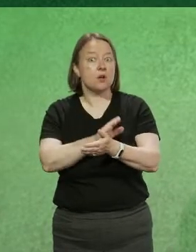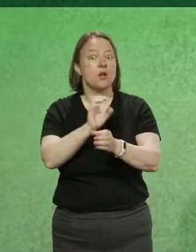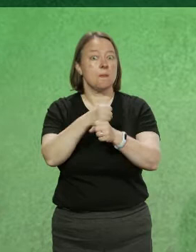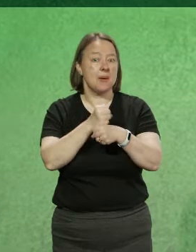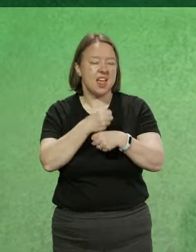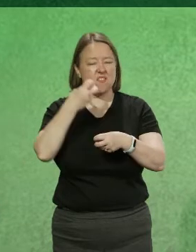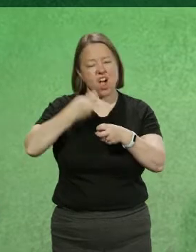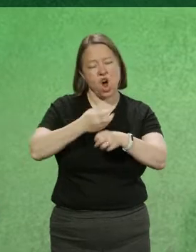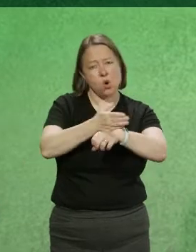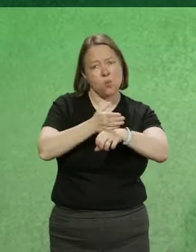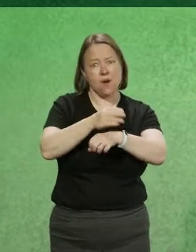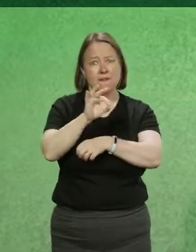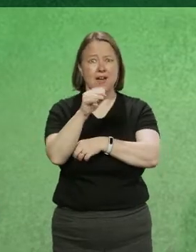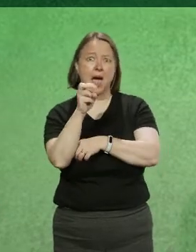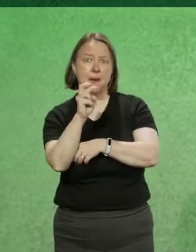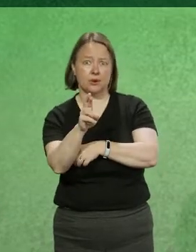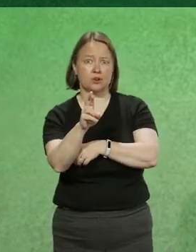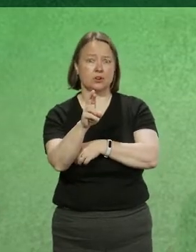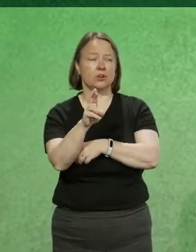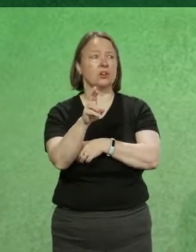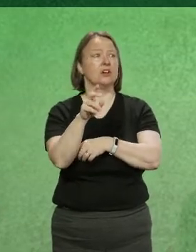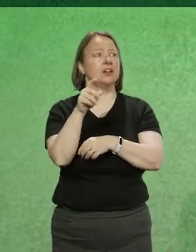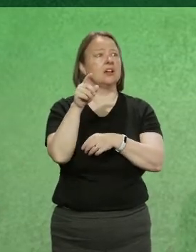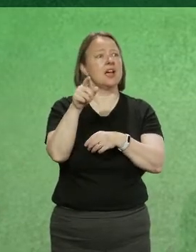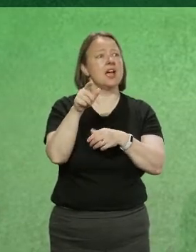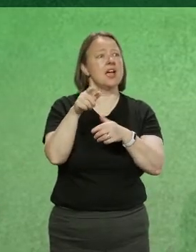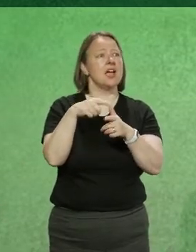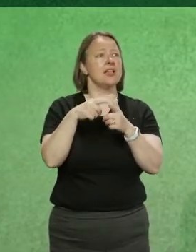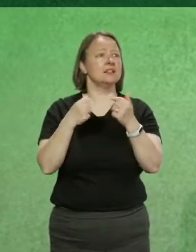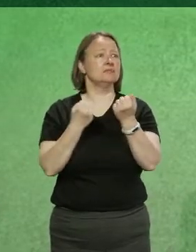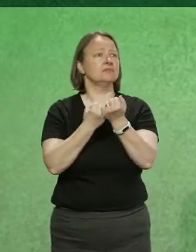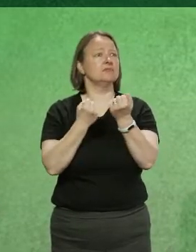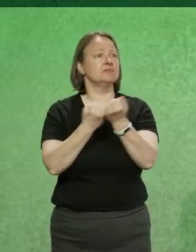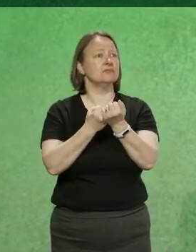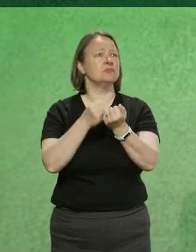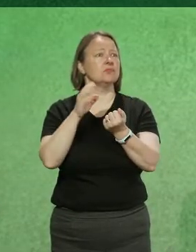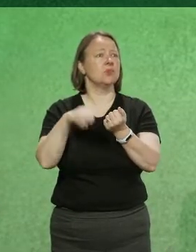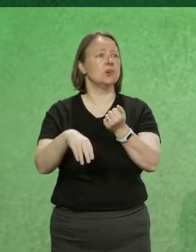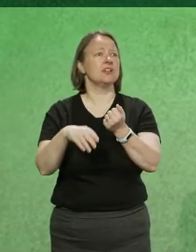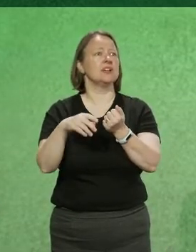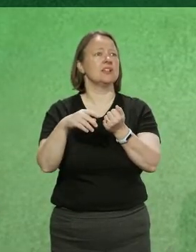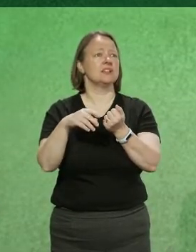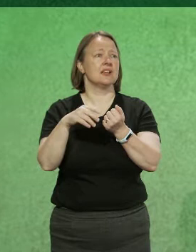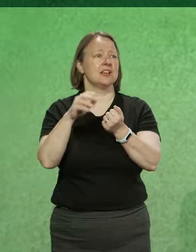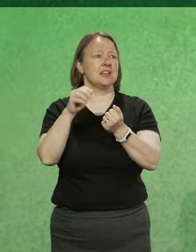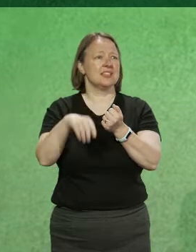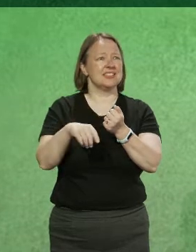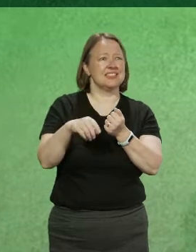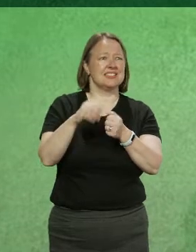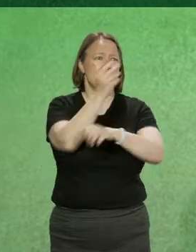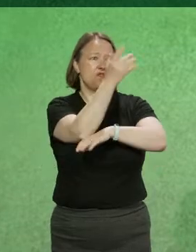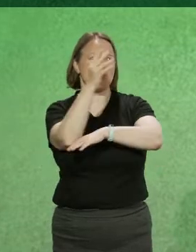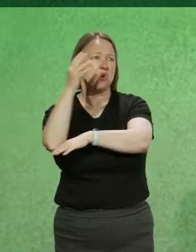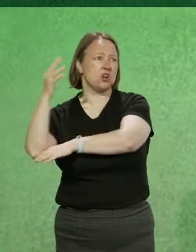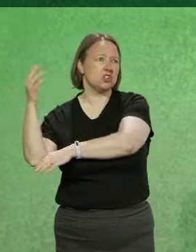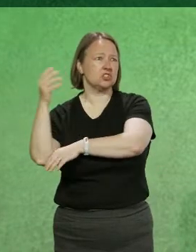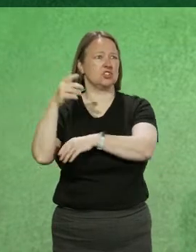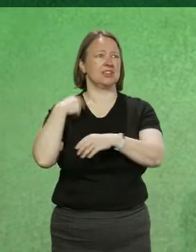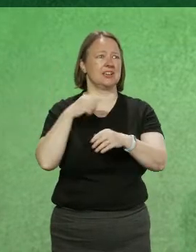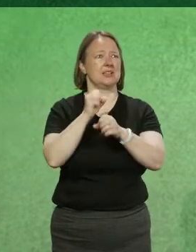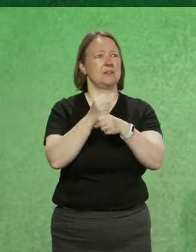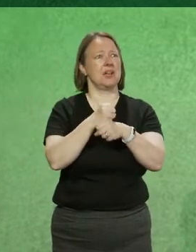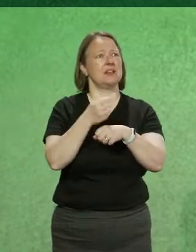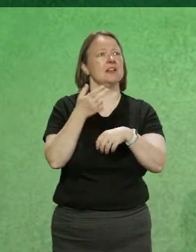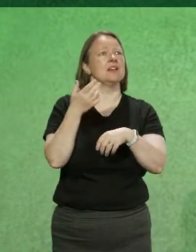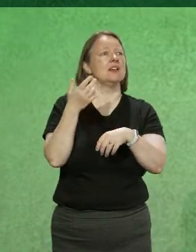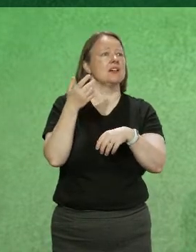fiber mixture. It is certified by the Forestry Initiative because it is eco-friendly, as well as it